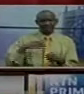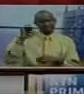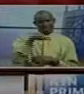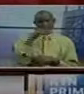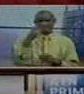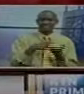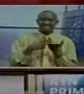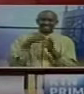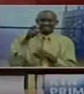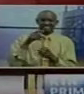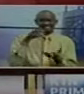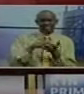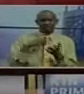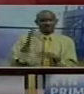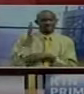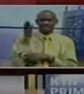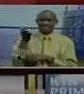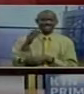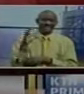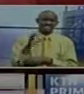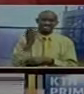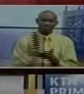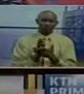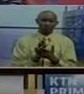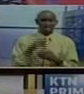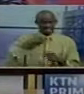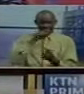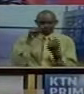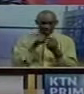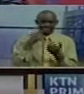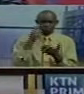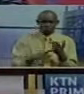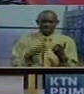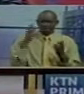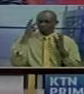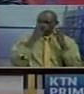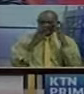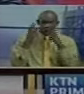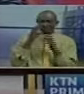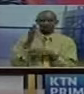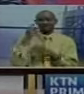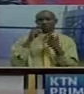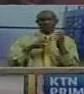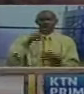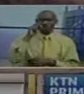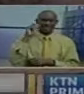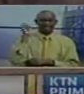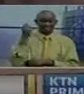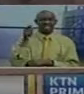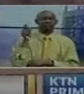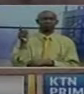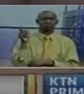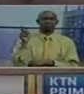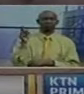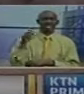Assembly to discuss the state of insecurity in the country, in particular, the worrisome insecurity in northern Kenya.